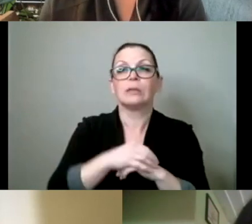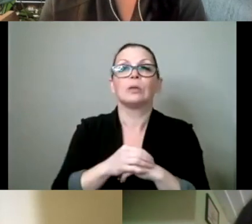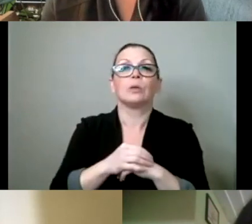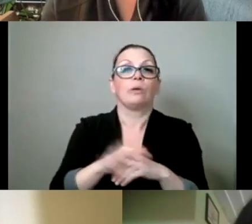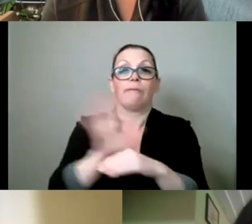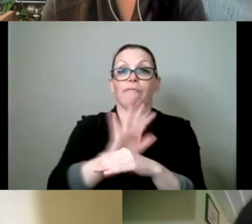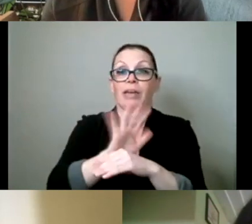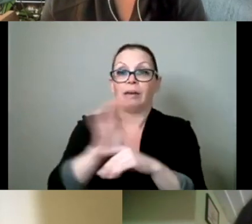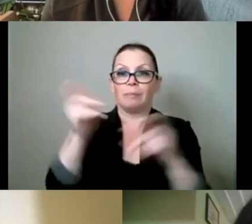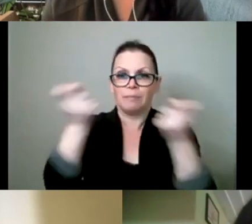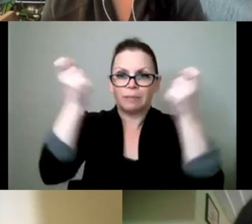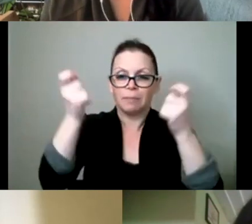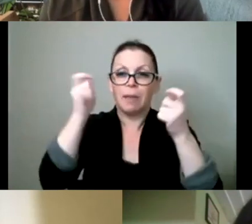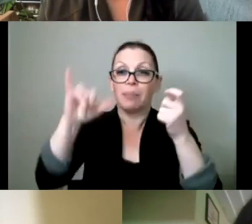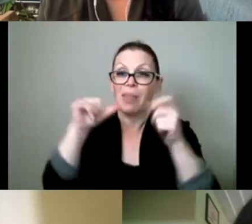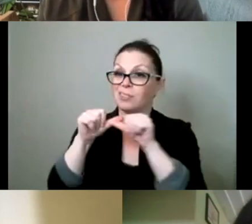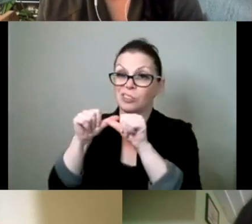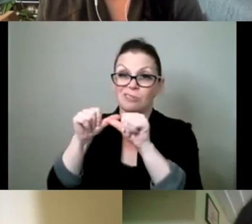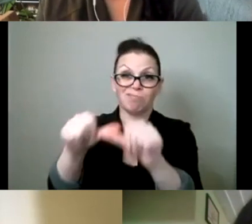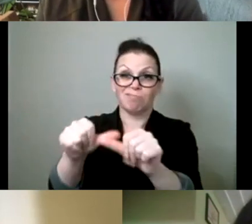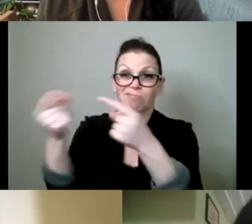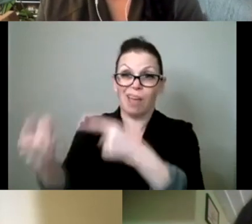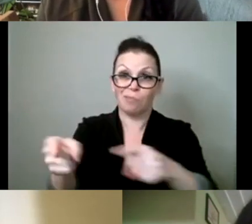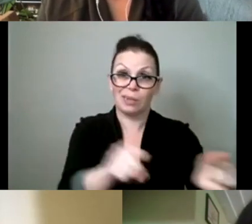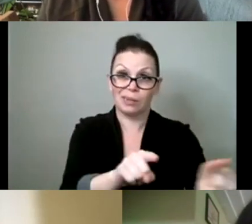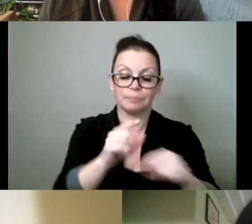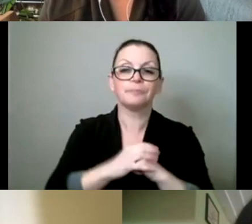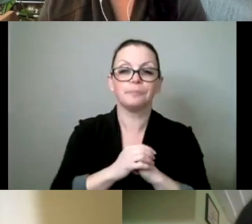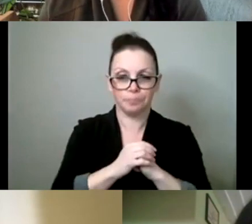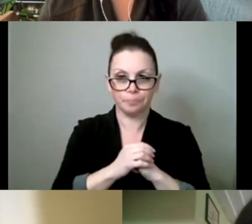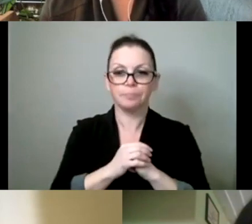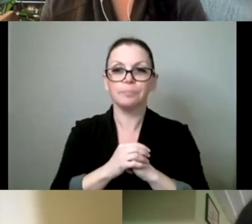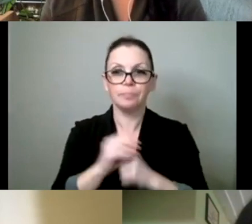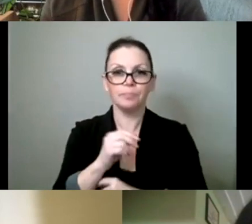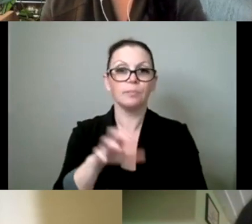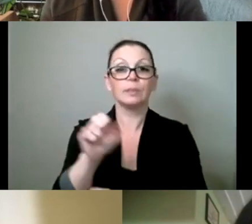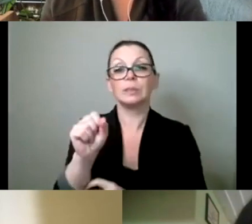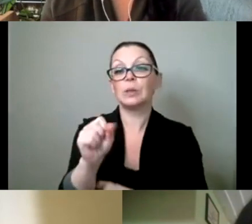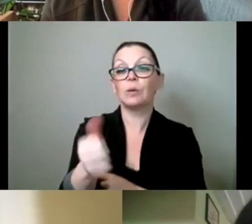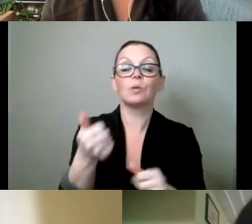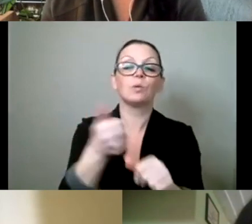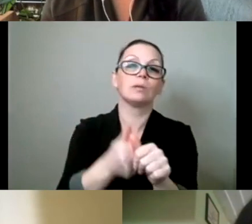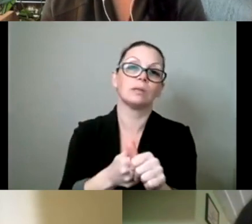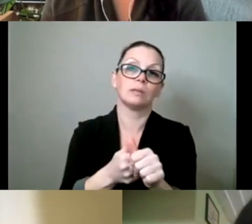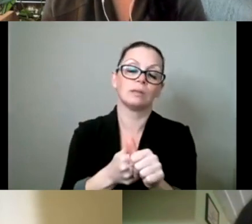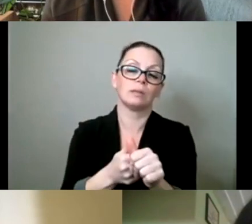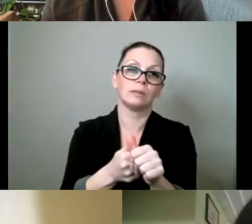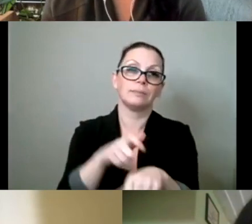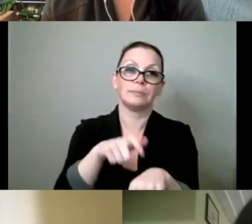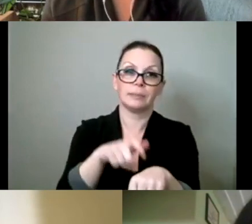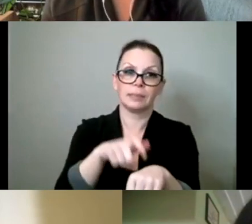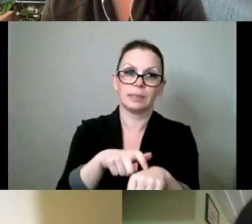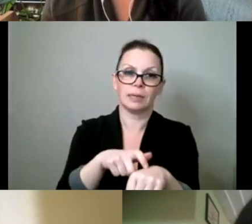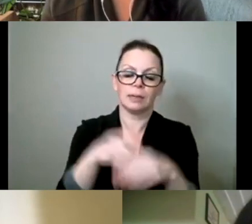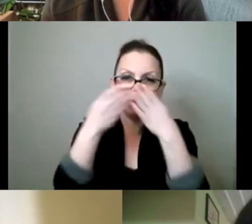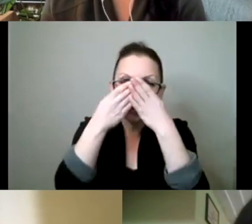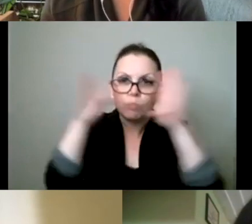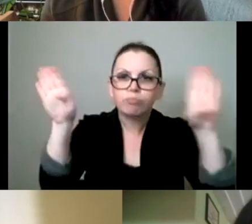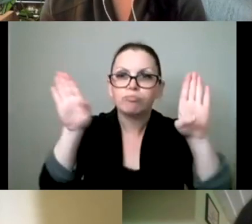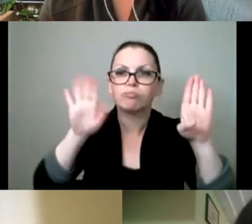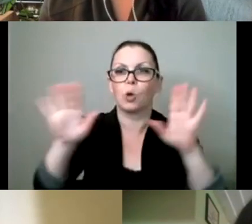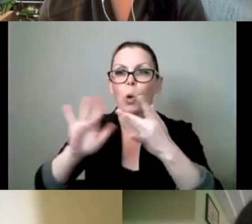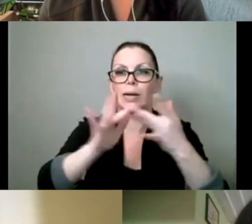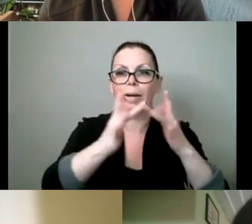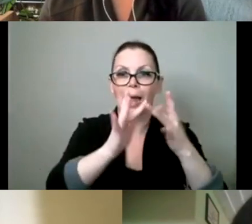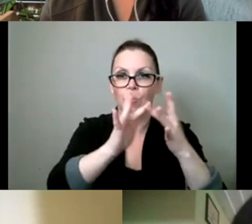that just kept going. So, you know, each time you broaden your network, it